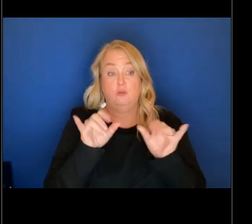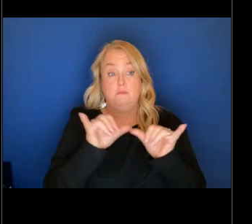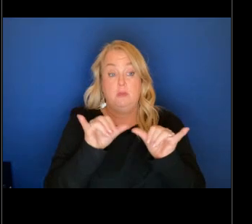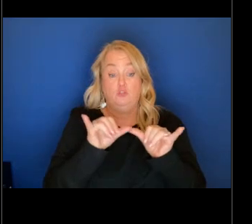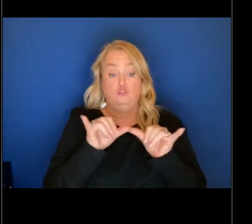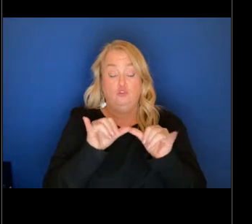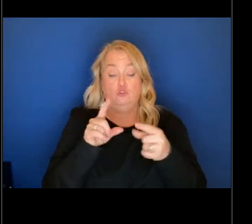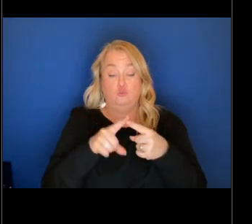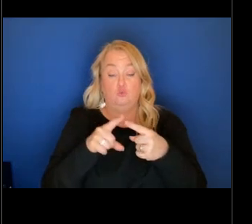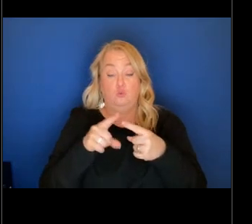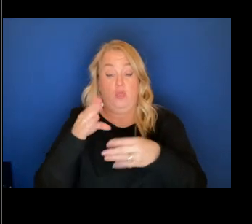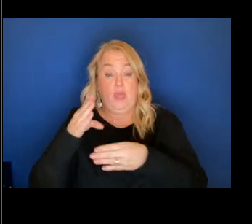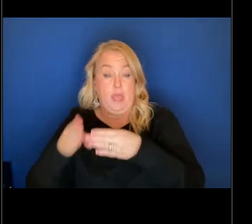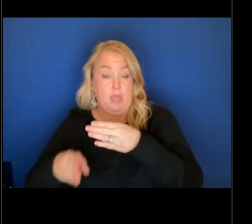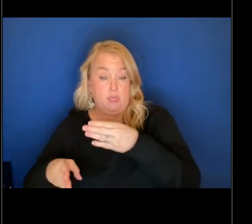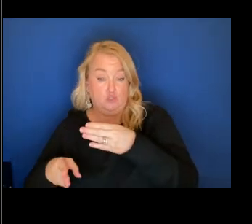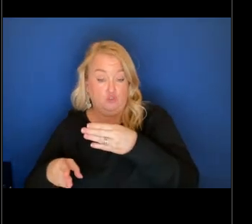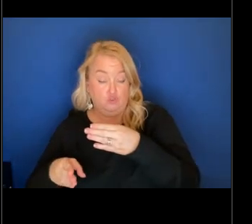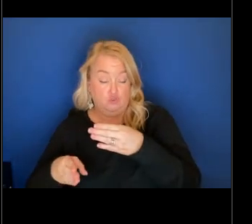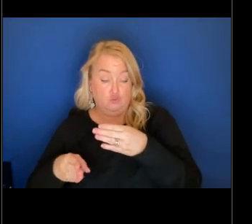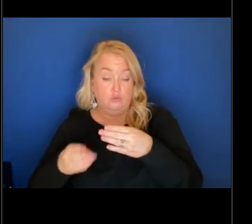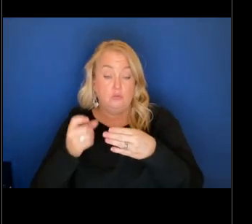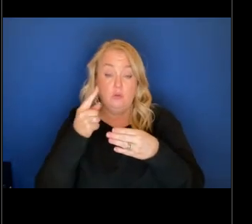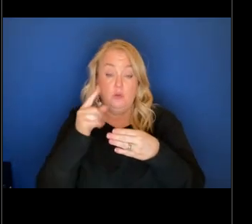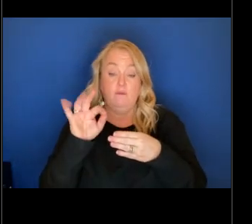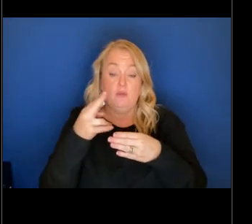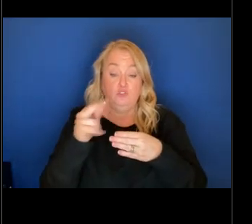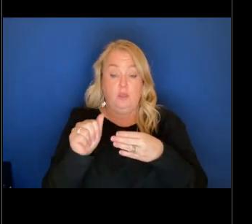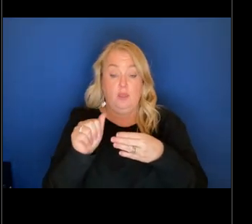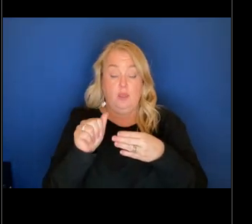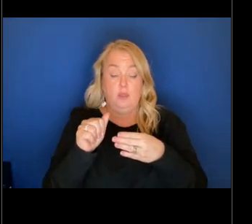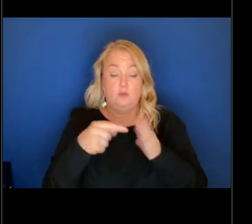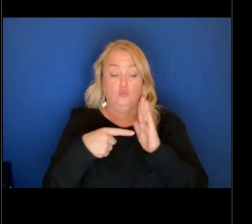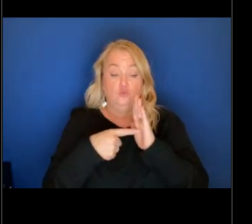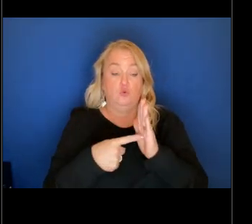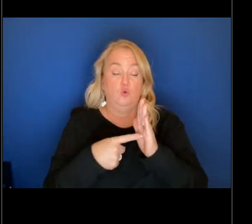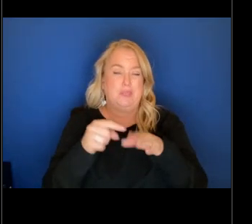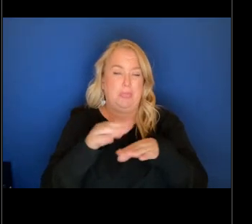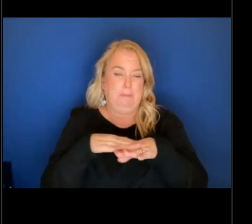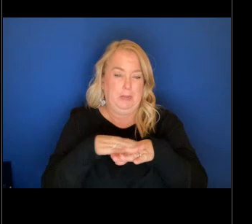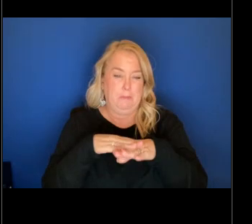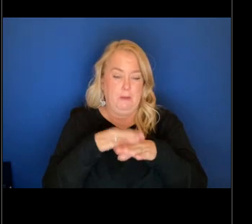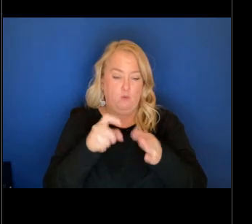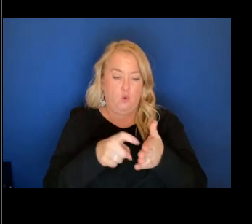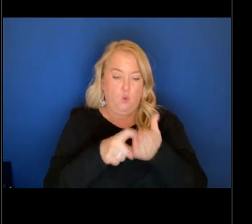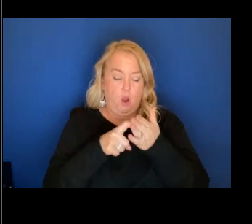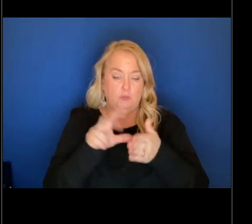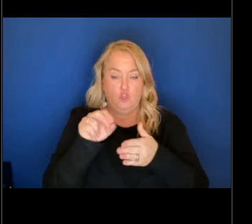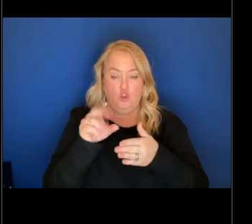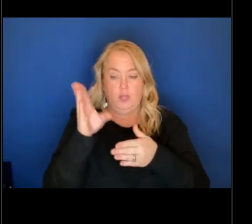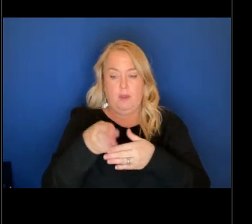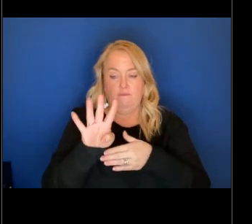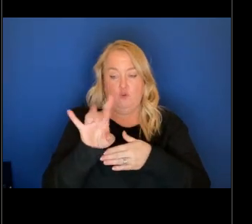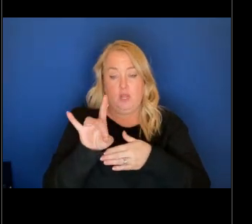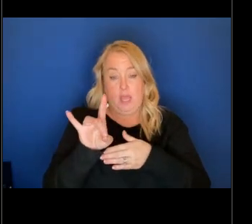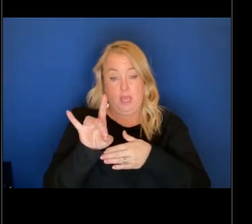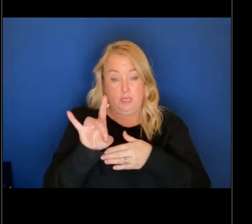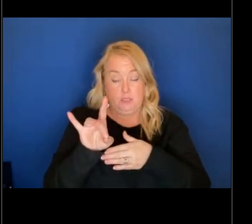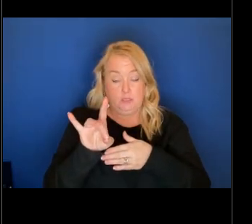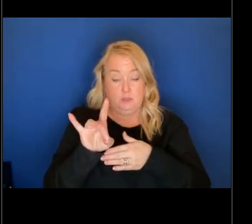outer leading edge. The Fair Housing Act establishes minimum requirements, and the 30-inch by 48-inch clear